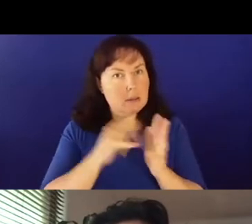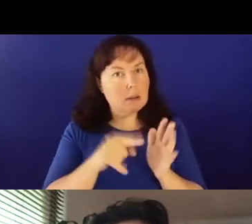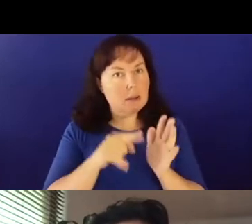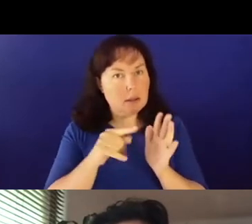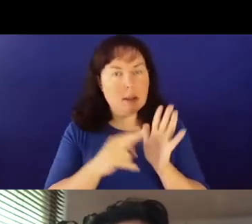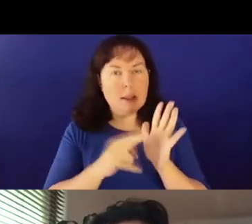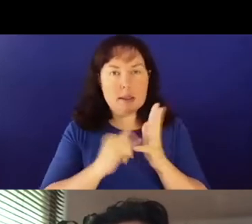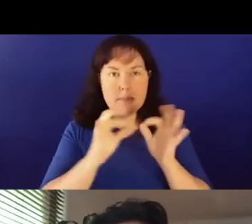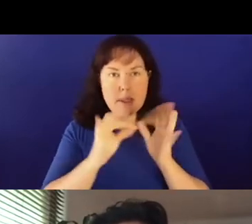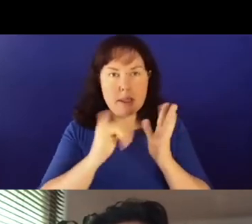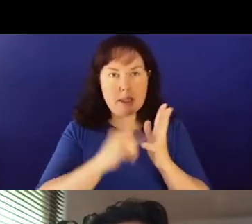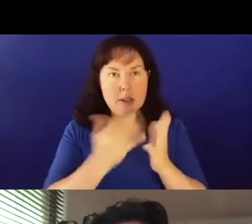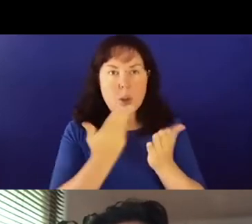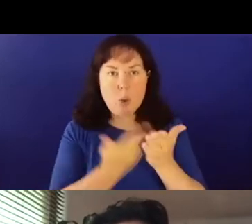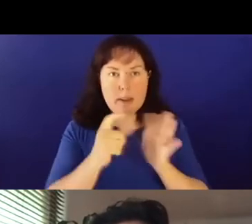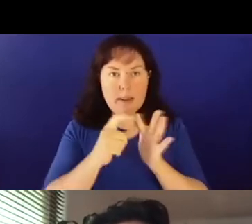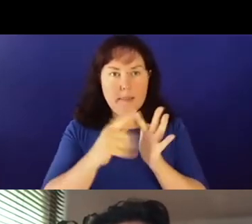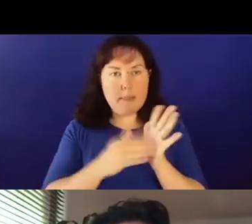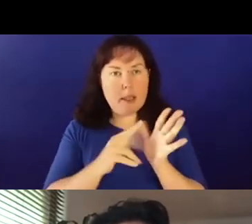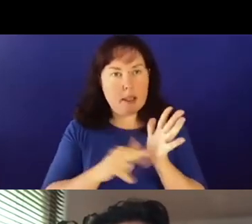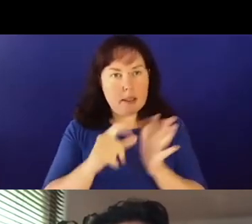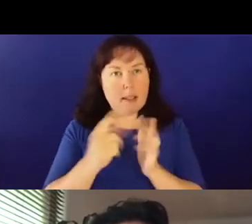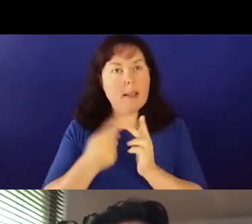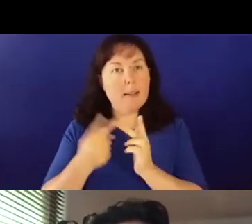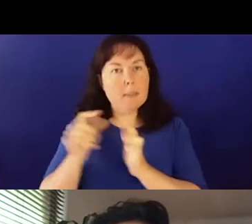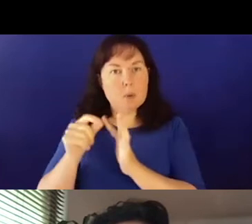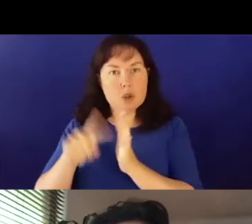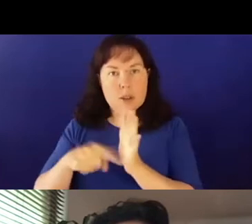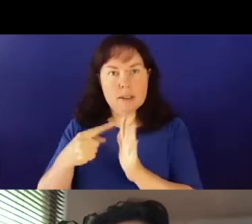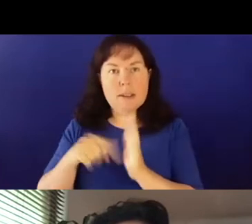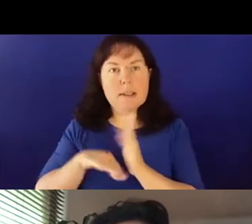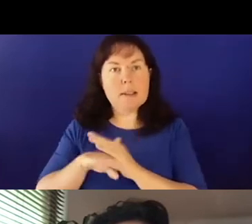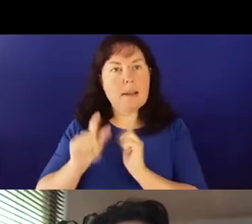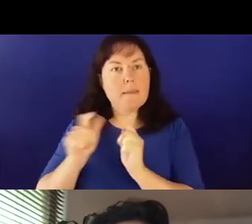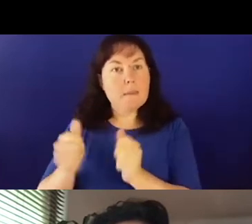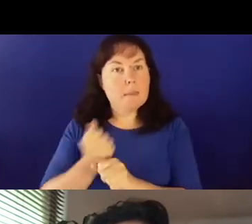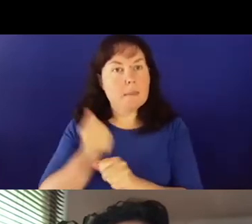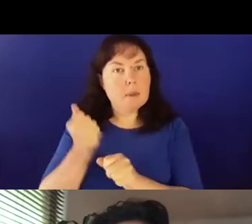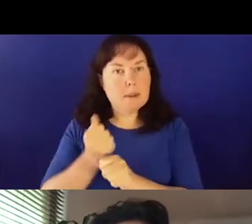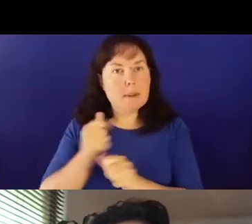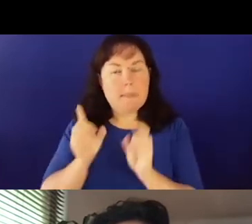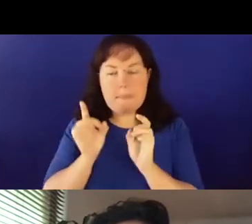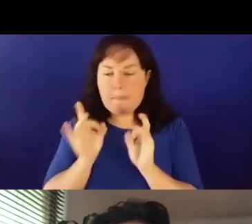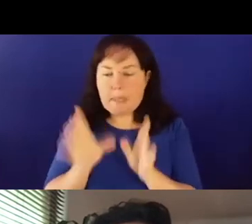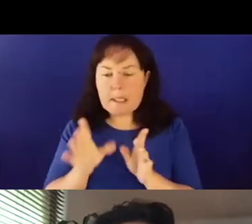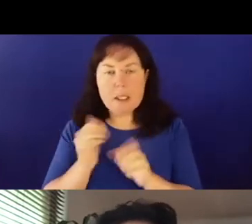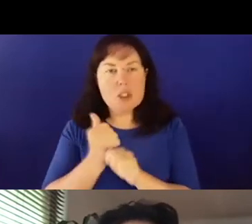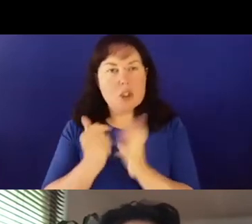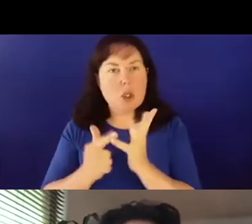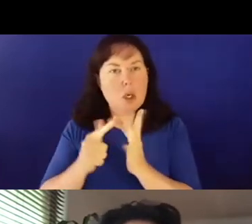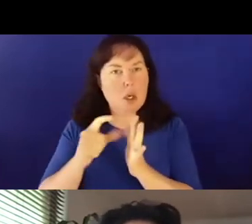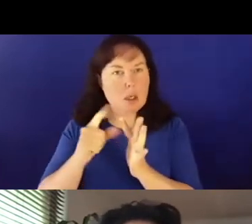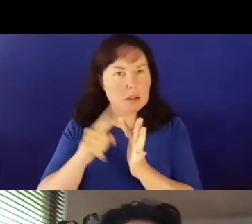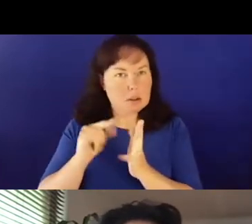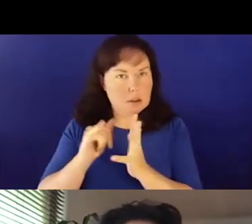you haven't. And then another project in post-production at the moment, A Beginner's Guide to Grief, which will be hitting your screens later this year.